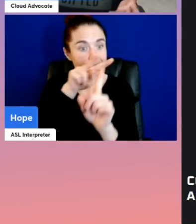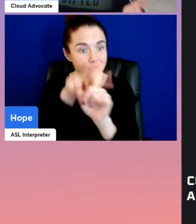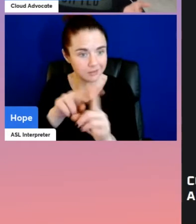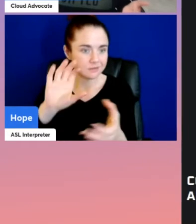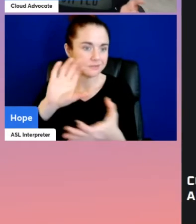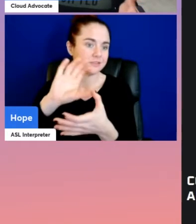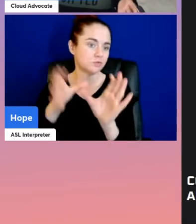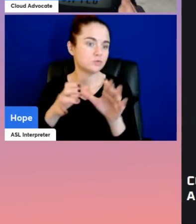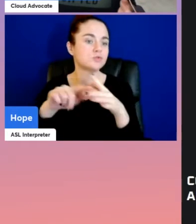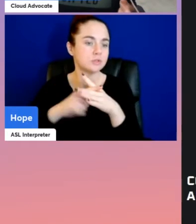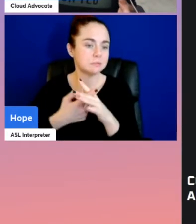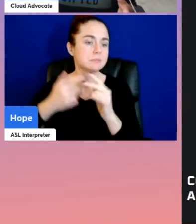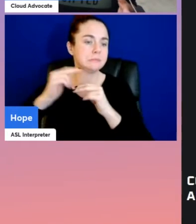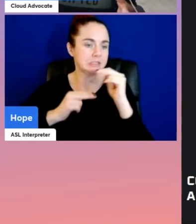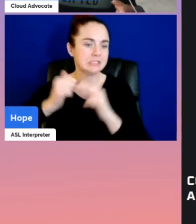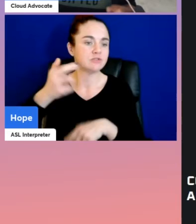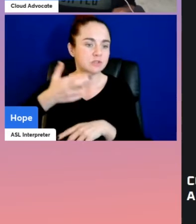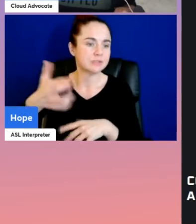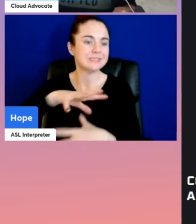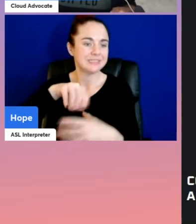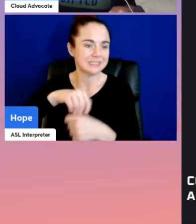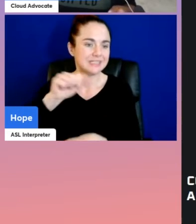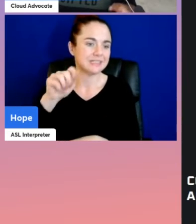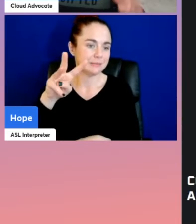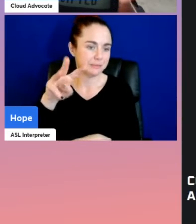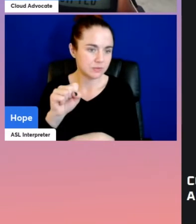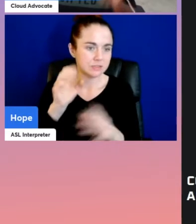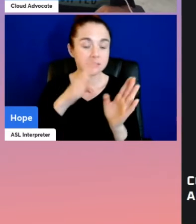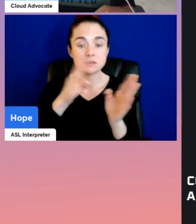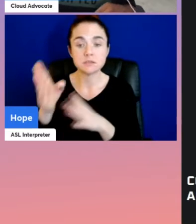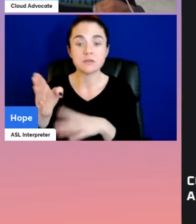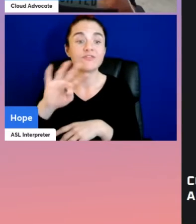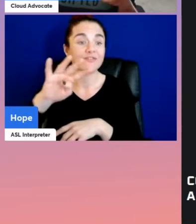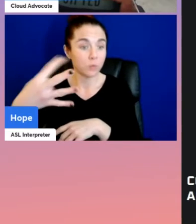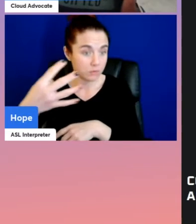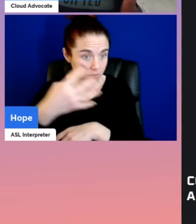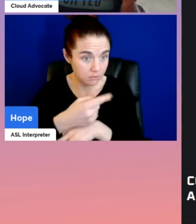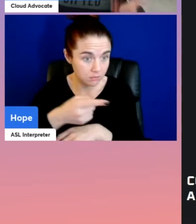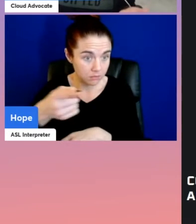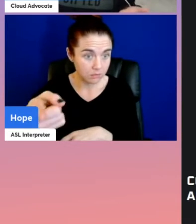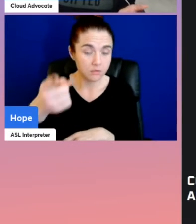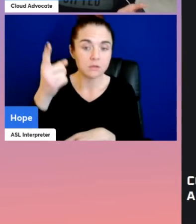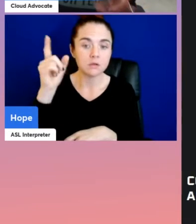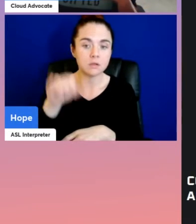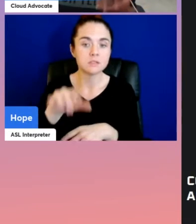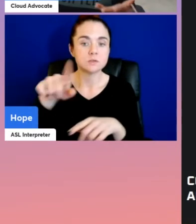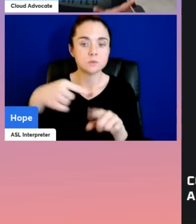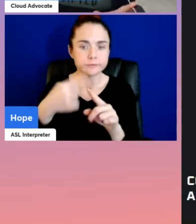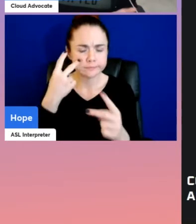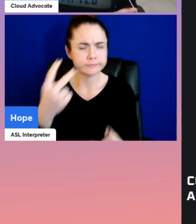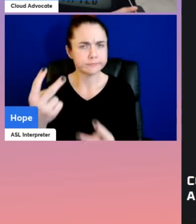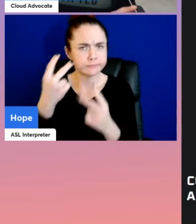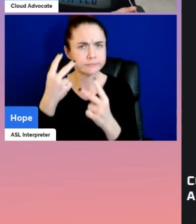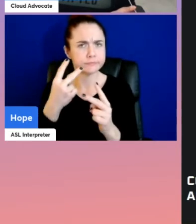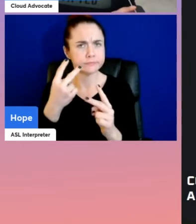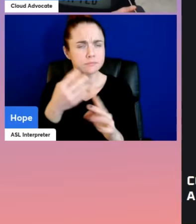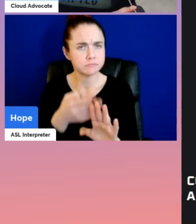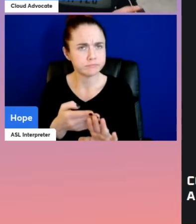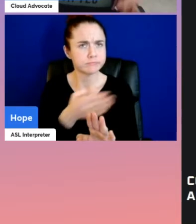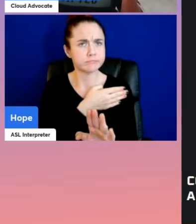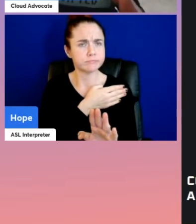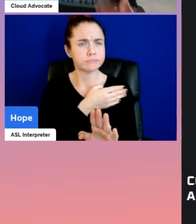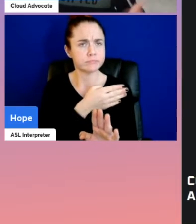start building resources in AWS. And then day 4, this is where you reflect, because I always feel like it's